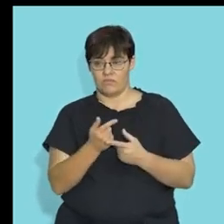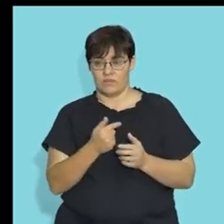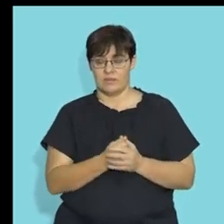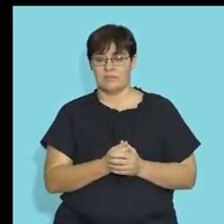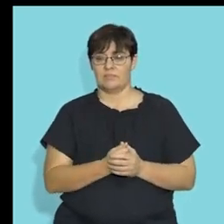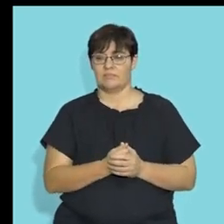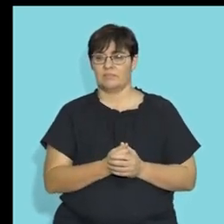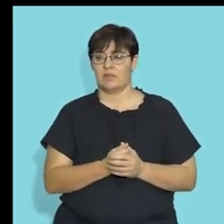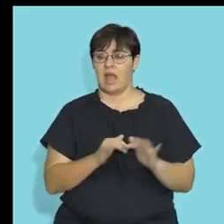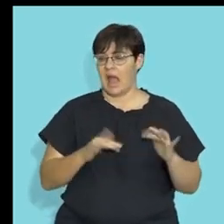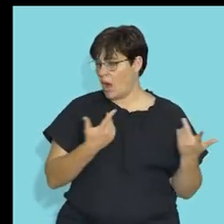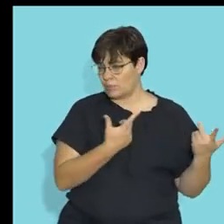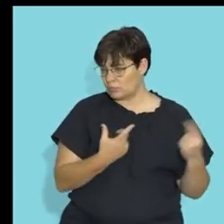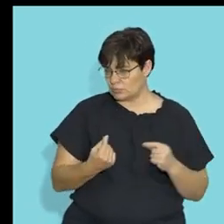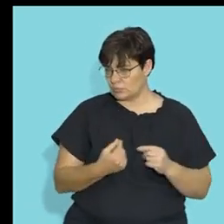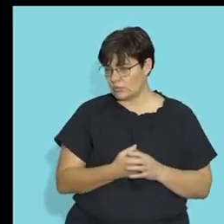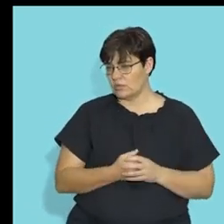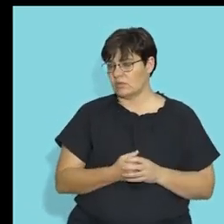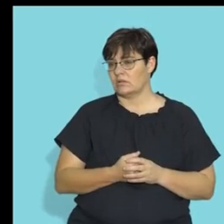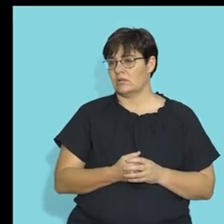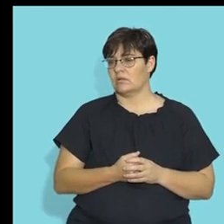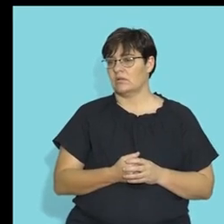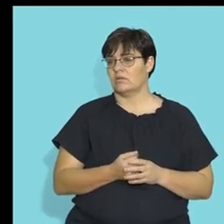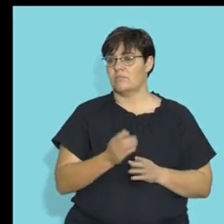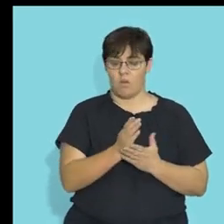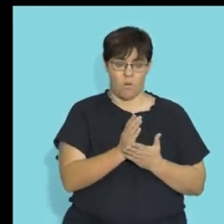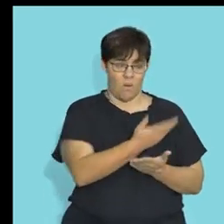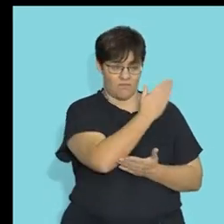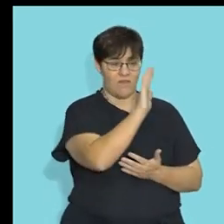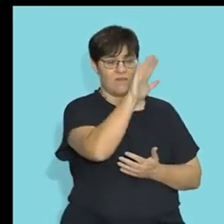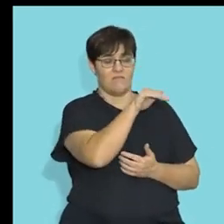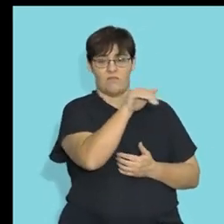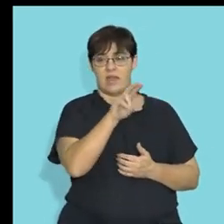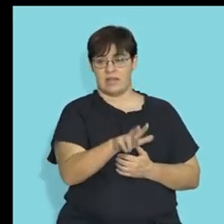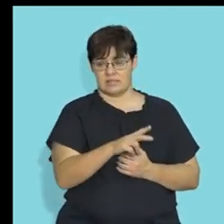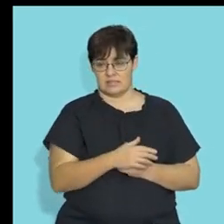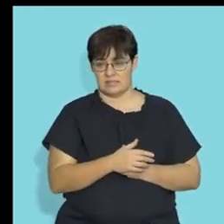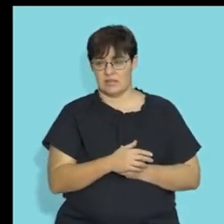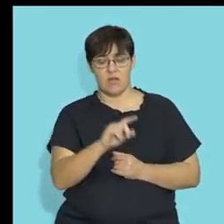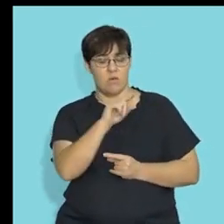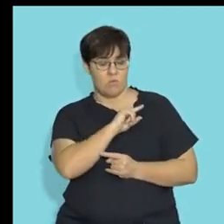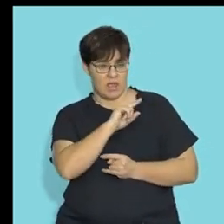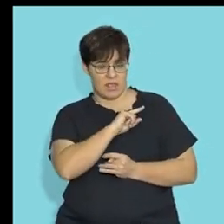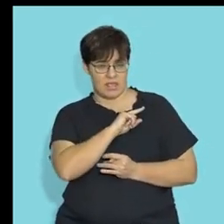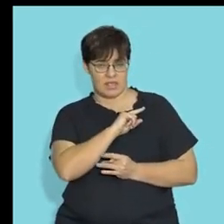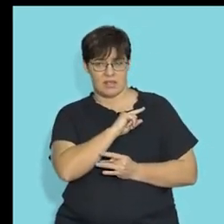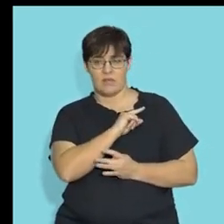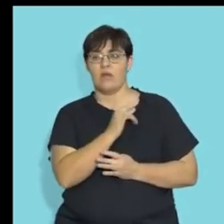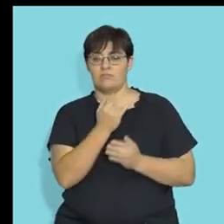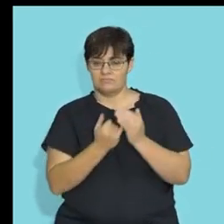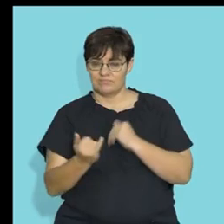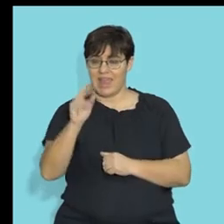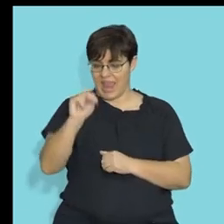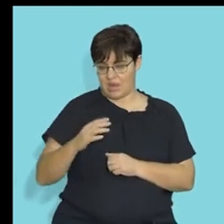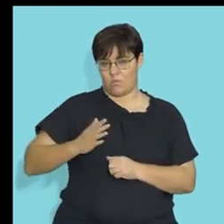this inequality. But to do that, I'm first going to have to get rid of the 5 over 8 because I'm working